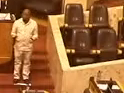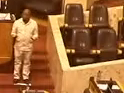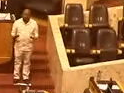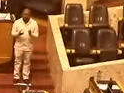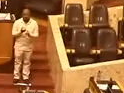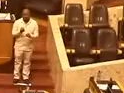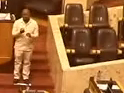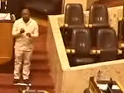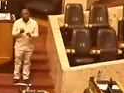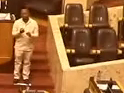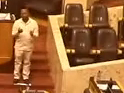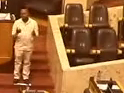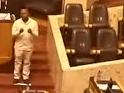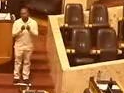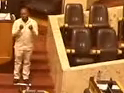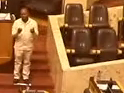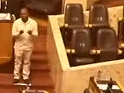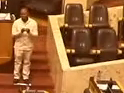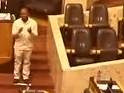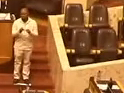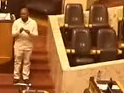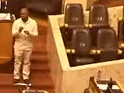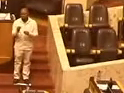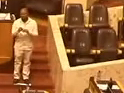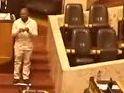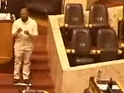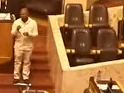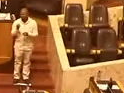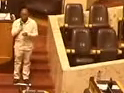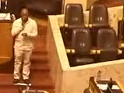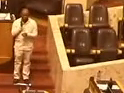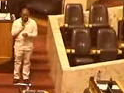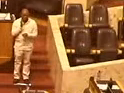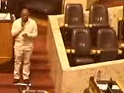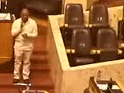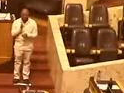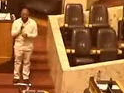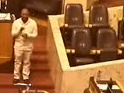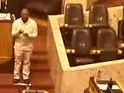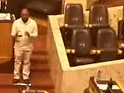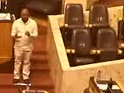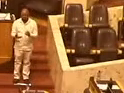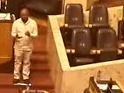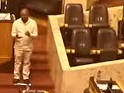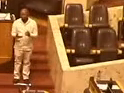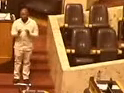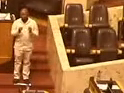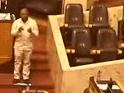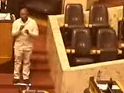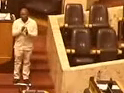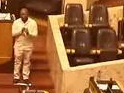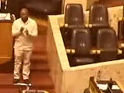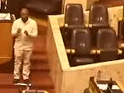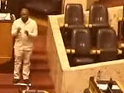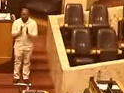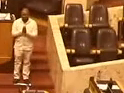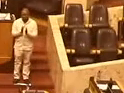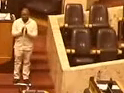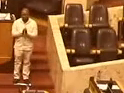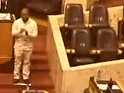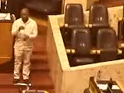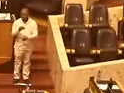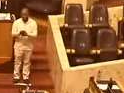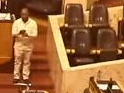some challenges of stormwater challenges and all that, the contractor has requested an extension